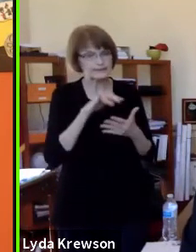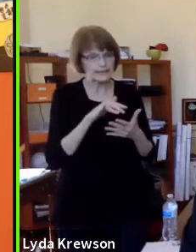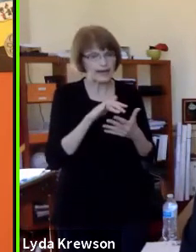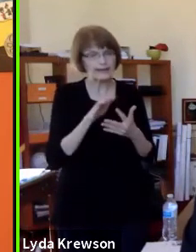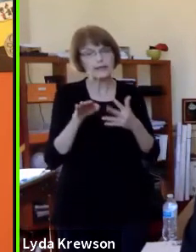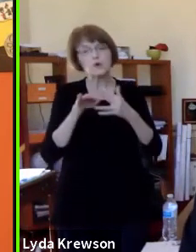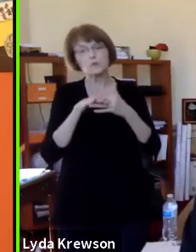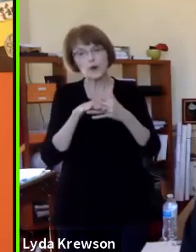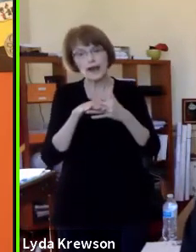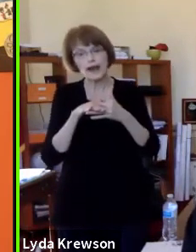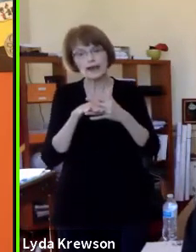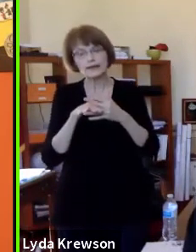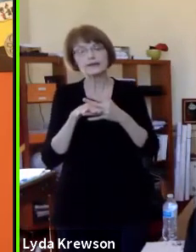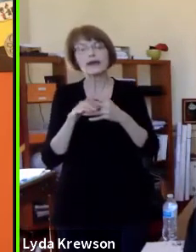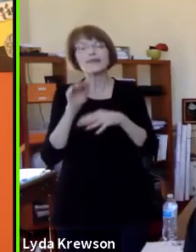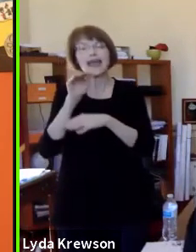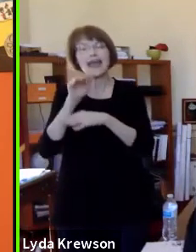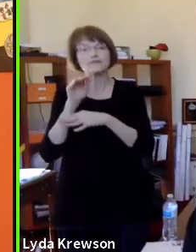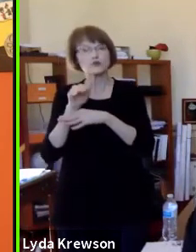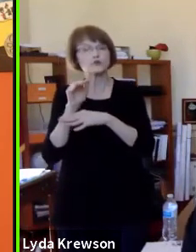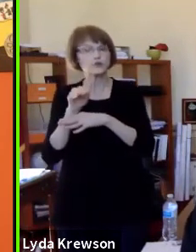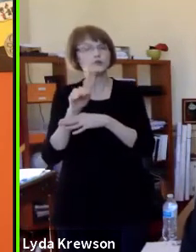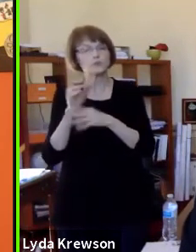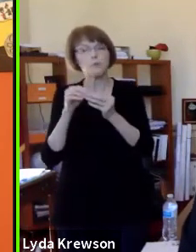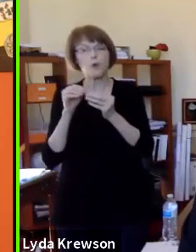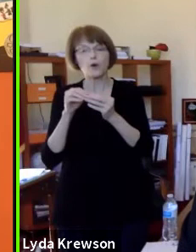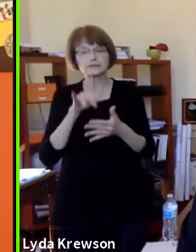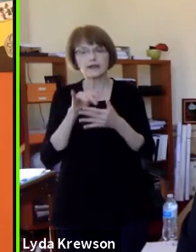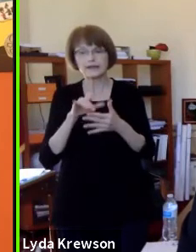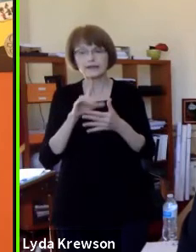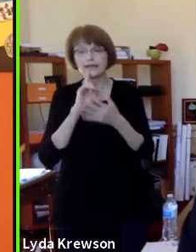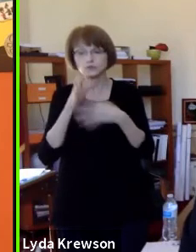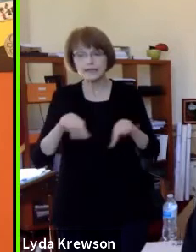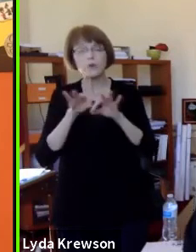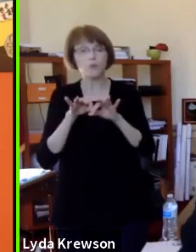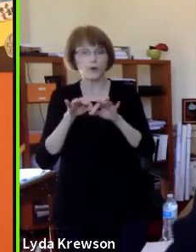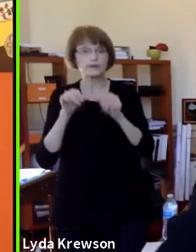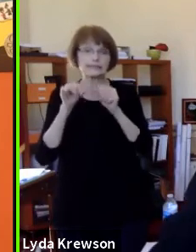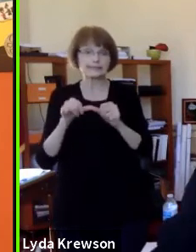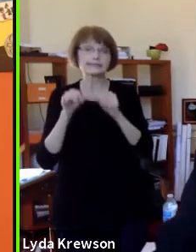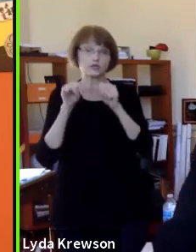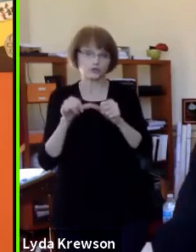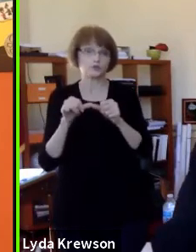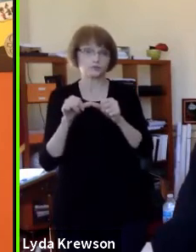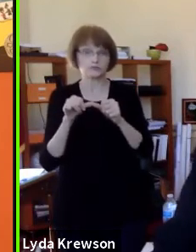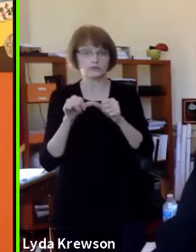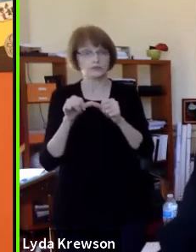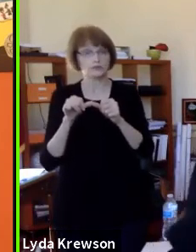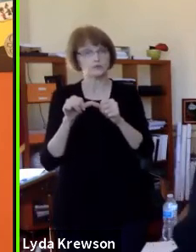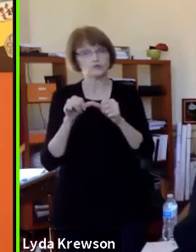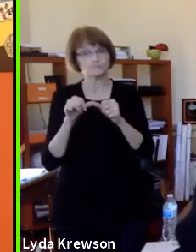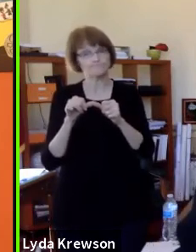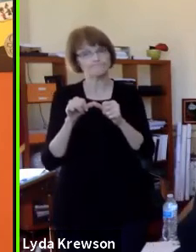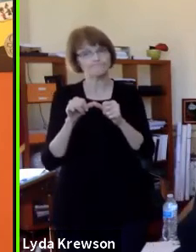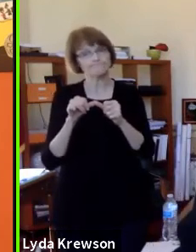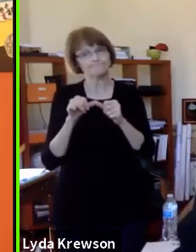little more, because, you know, it's really important to continue to do your lessons.